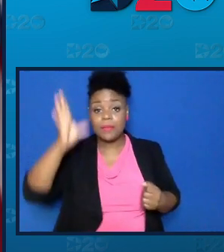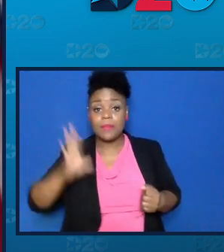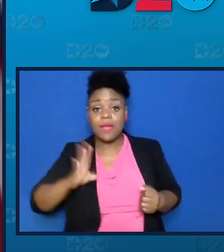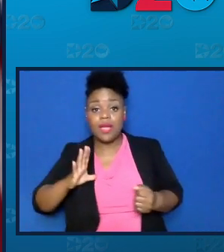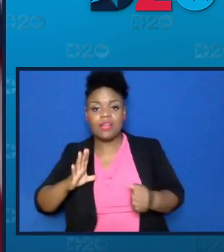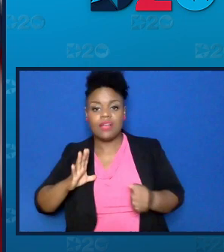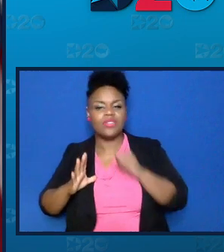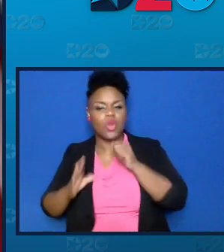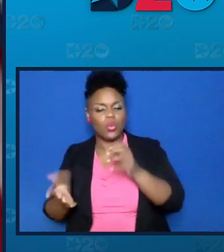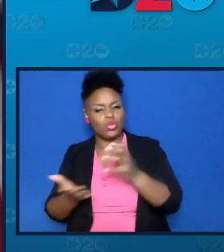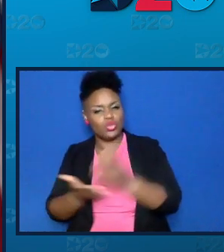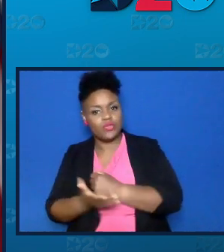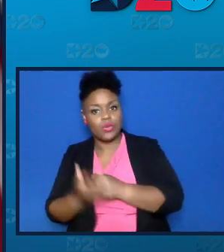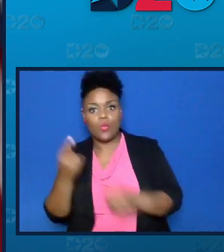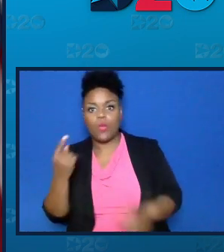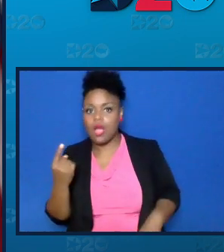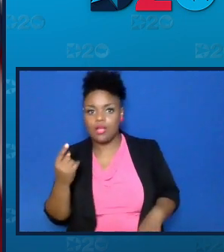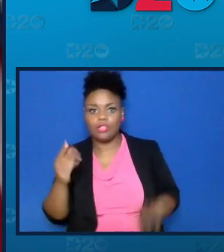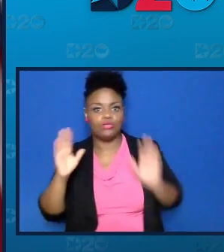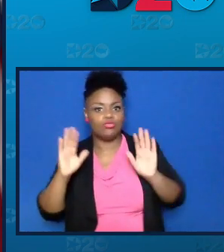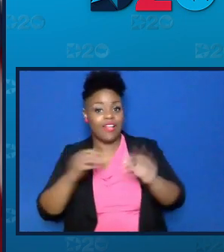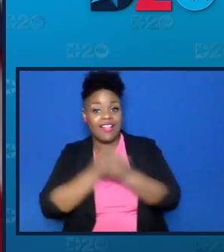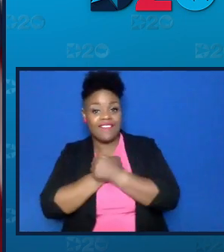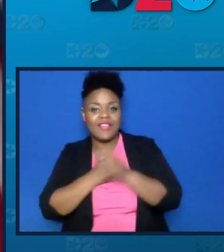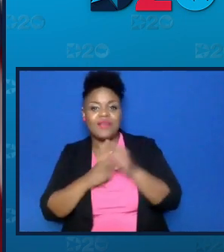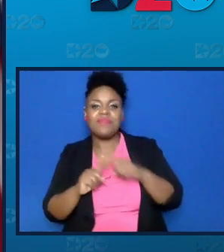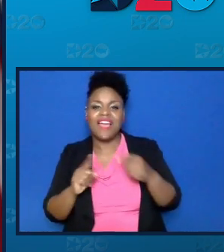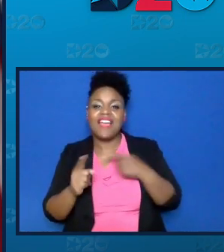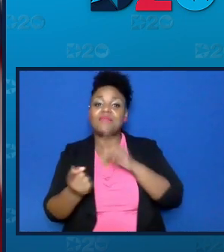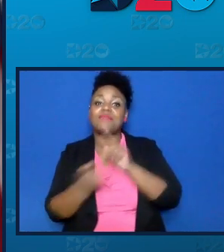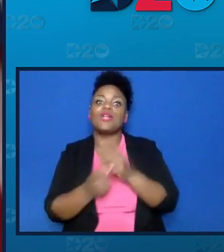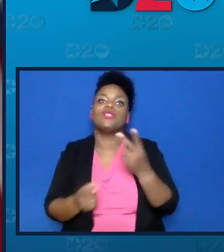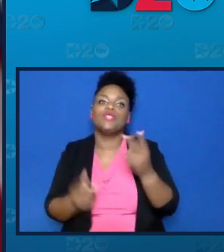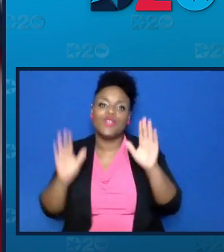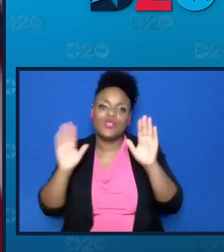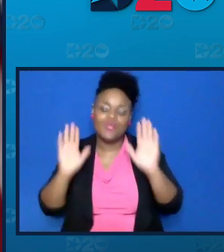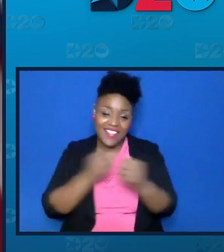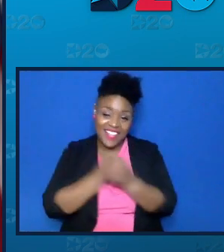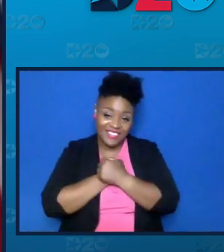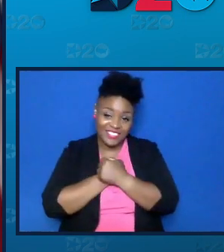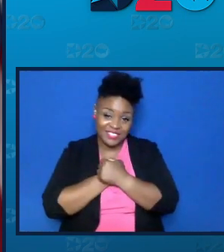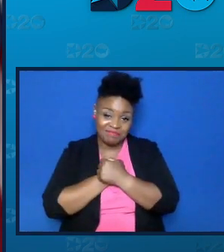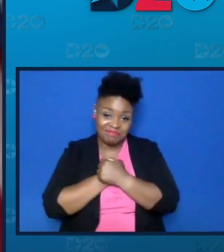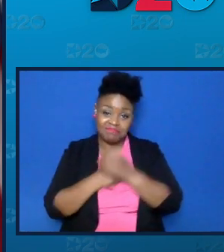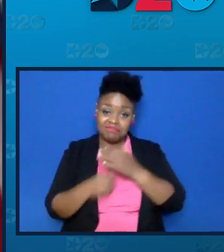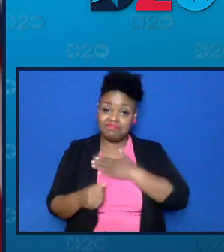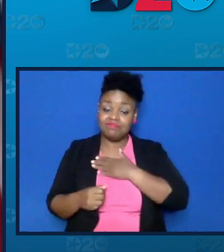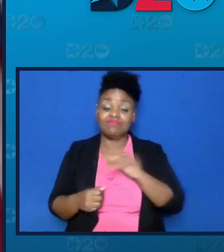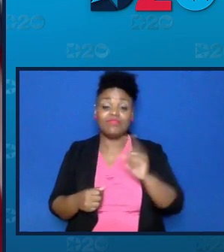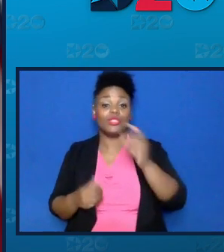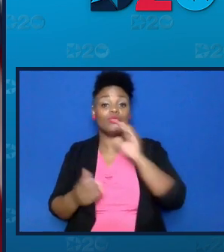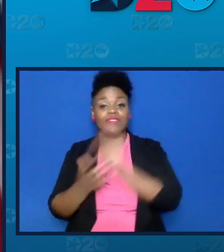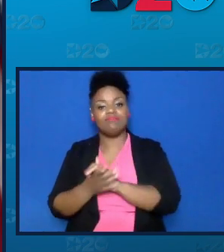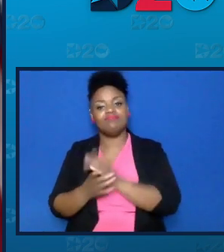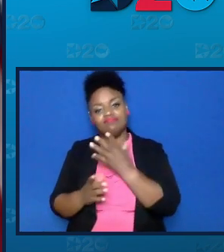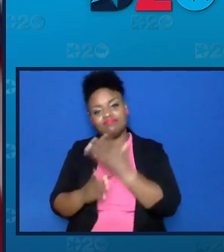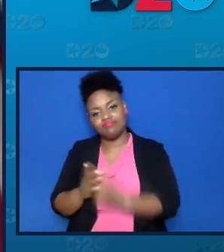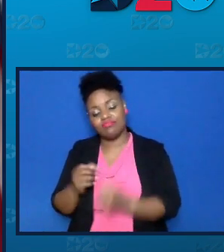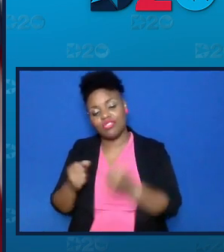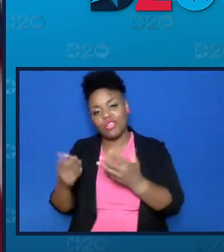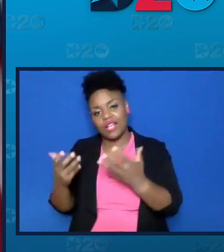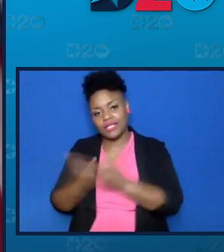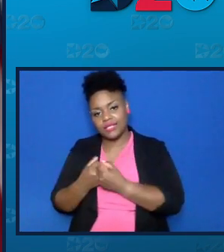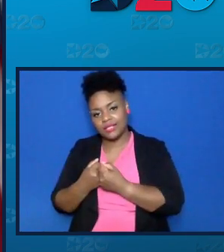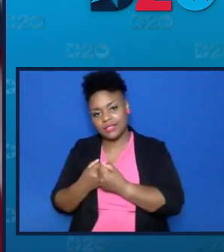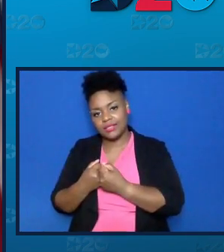known two. After losing my first wife in that car accident, Jill came into my life. She put our family back